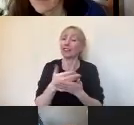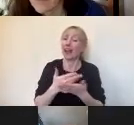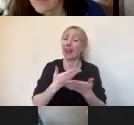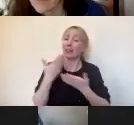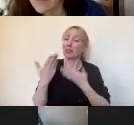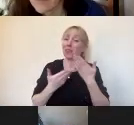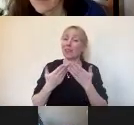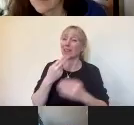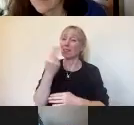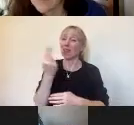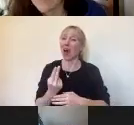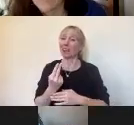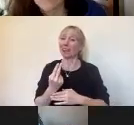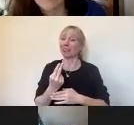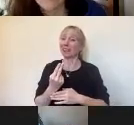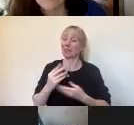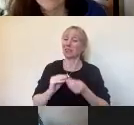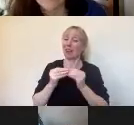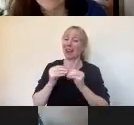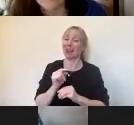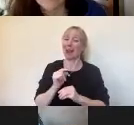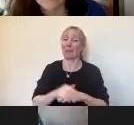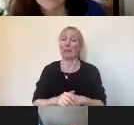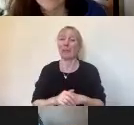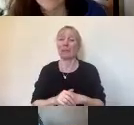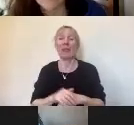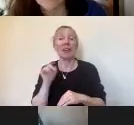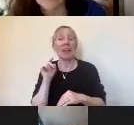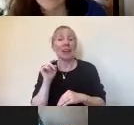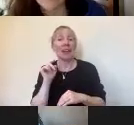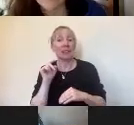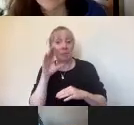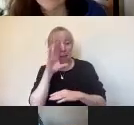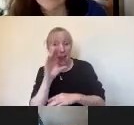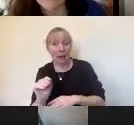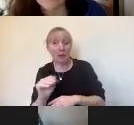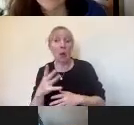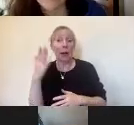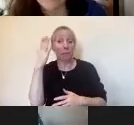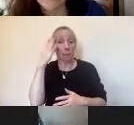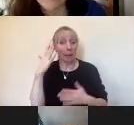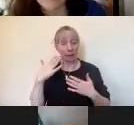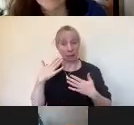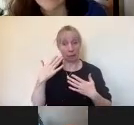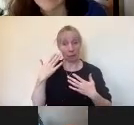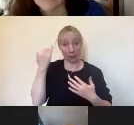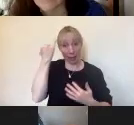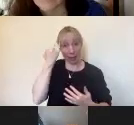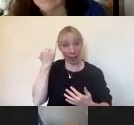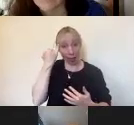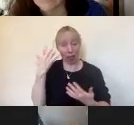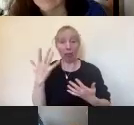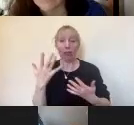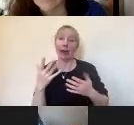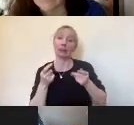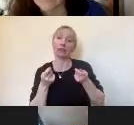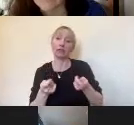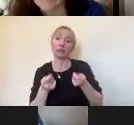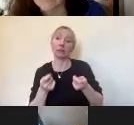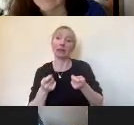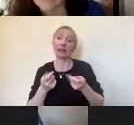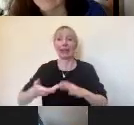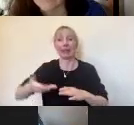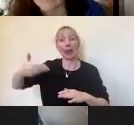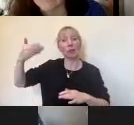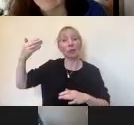just a quick heads up that this talk will include topics of mental ill health and treatment in a historic context.